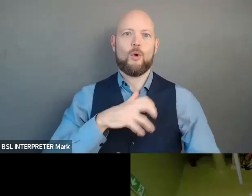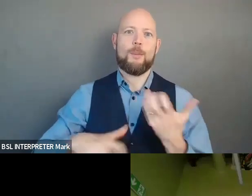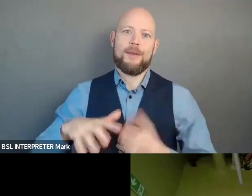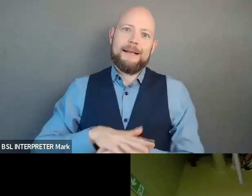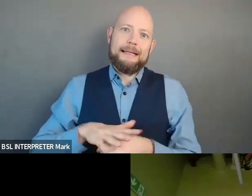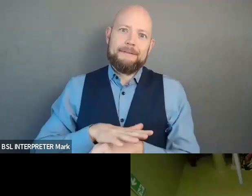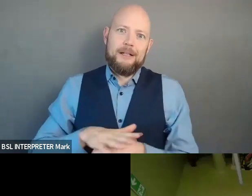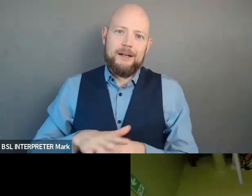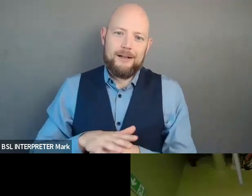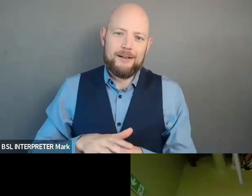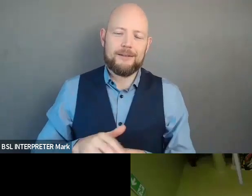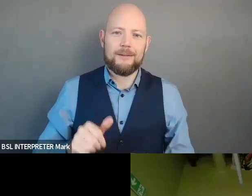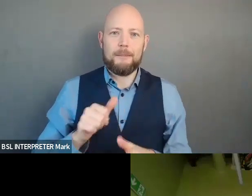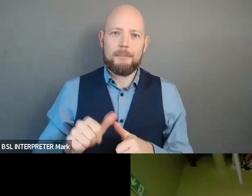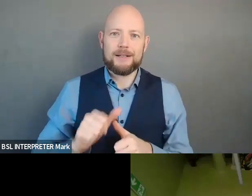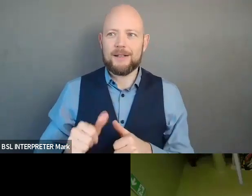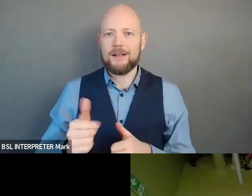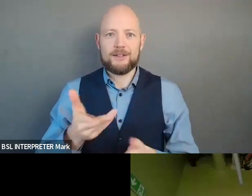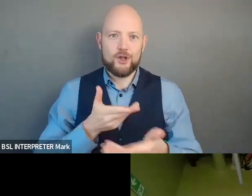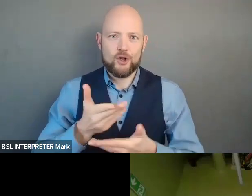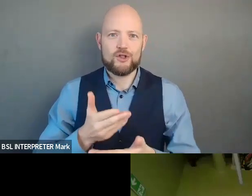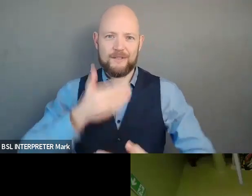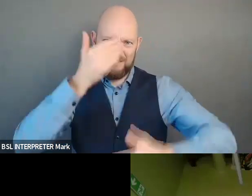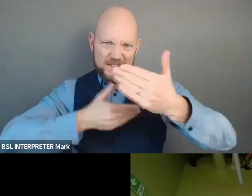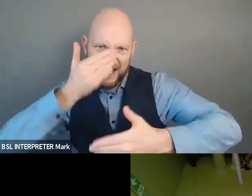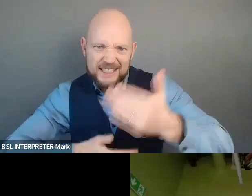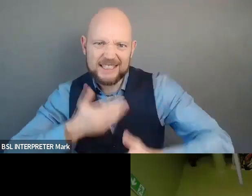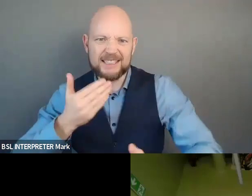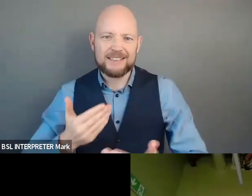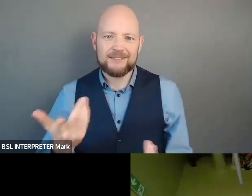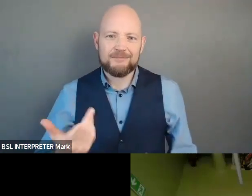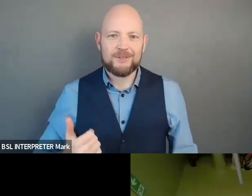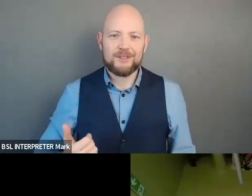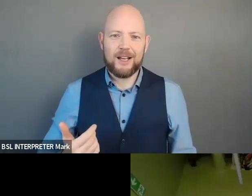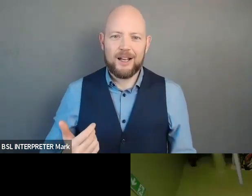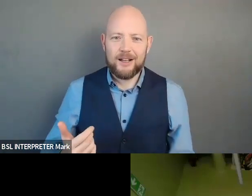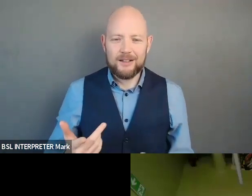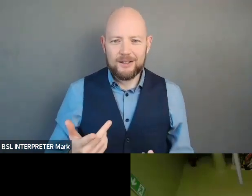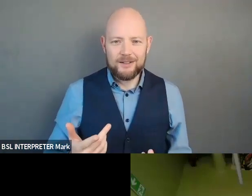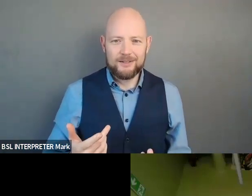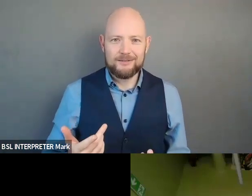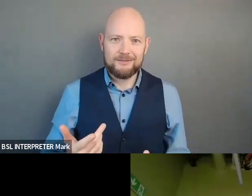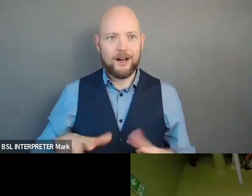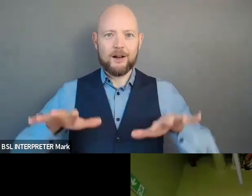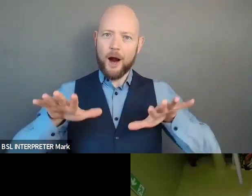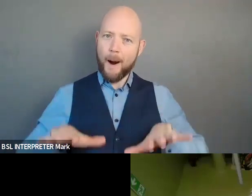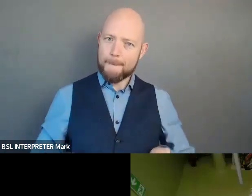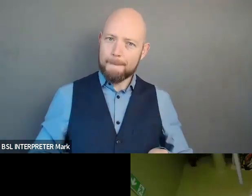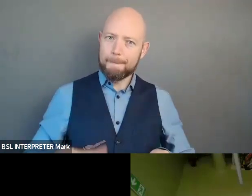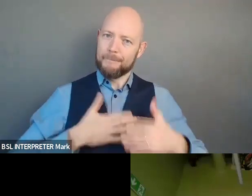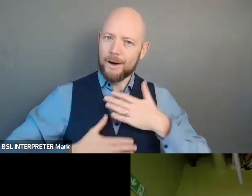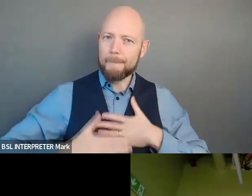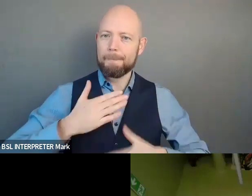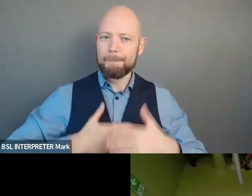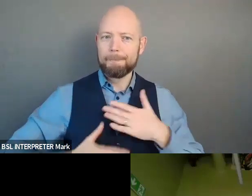best discussed probably in person. Apologies, and certainly calmly. But I just want